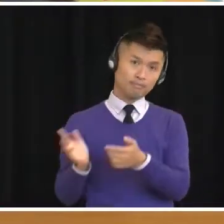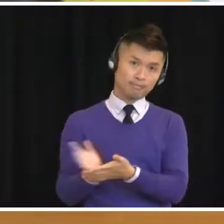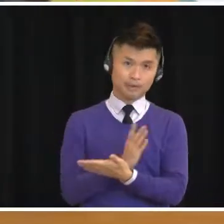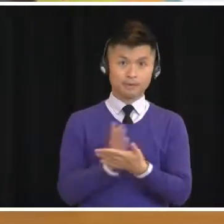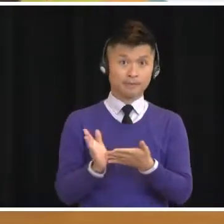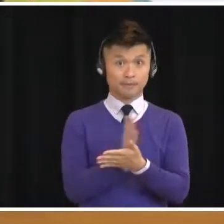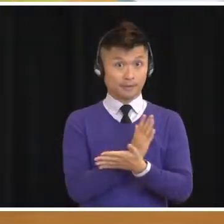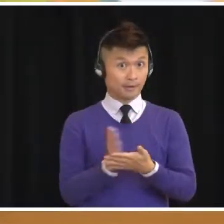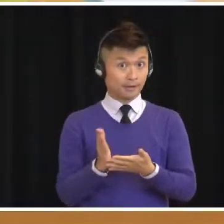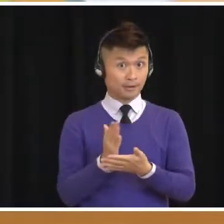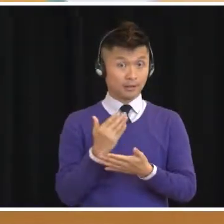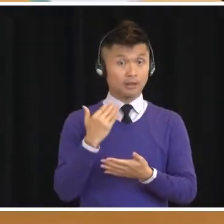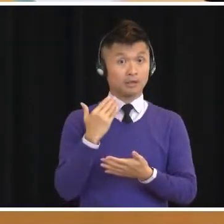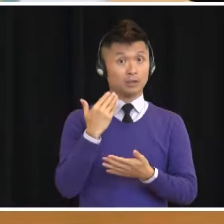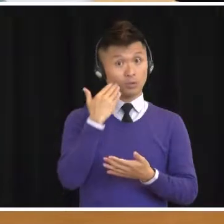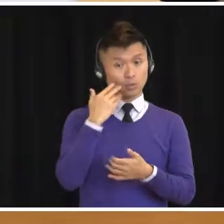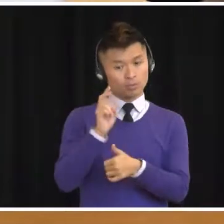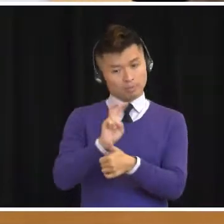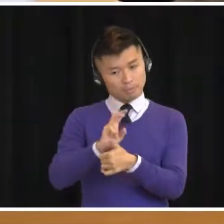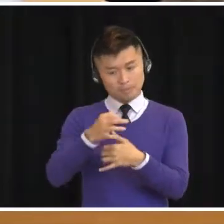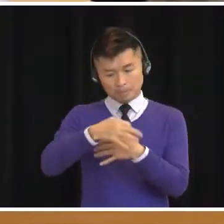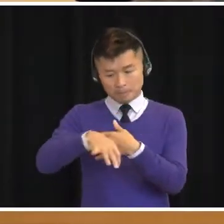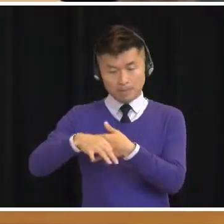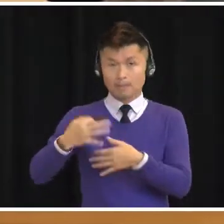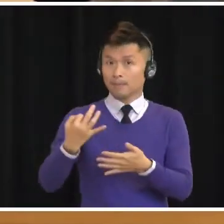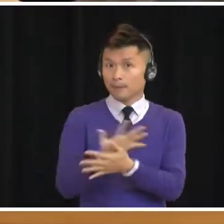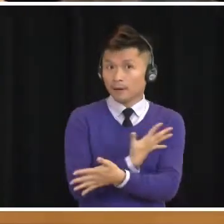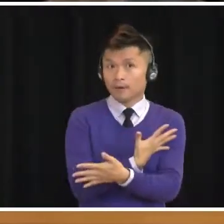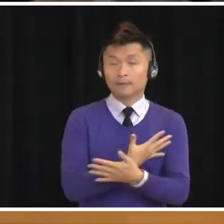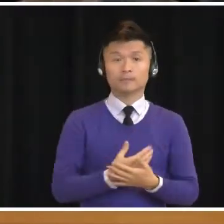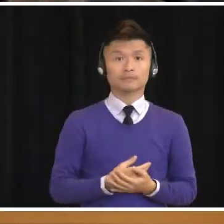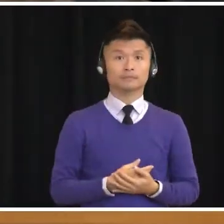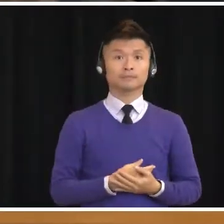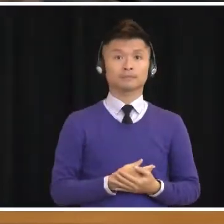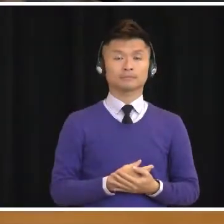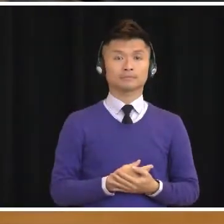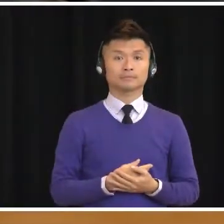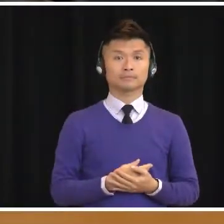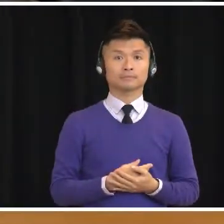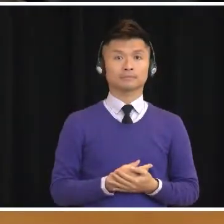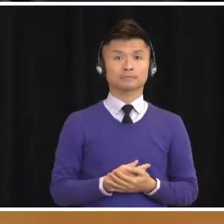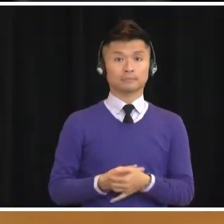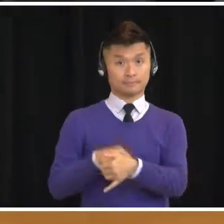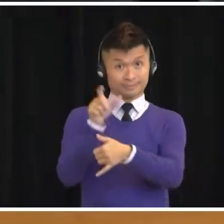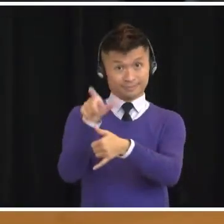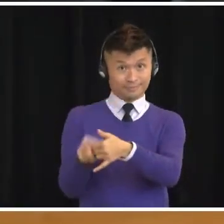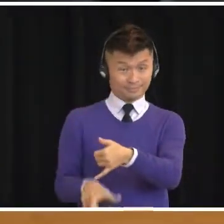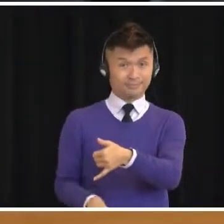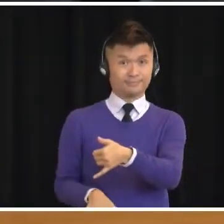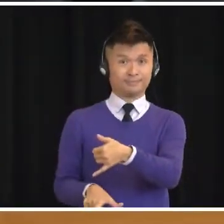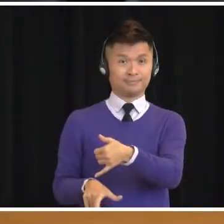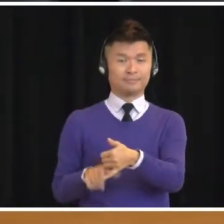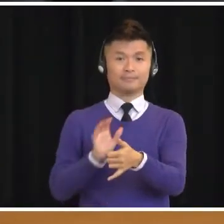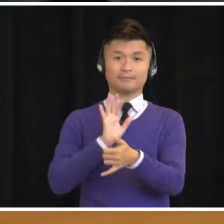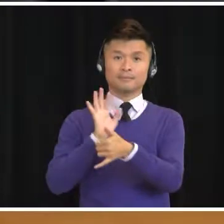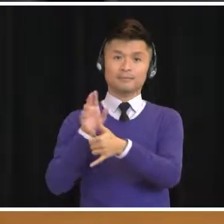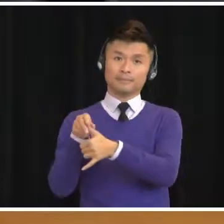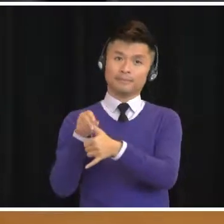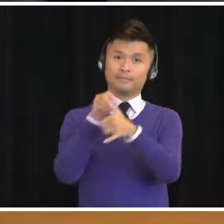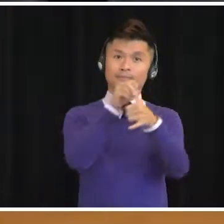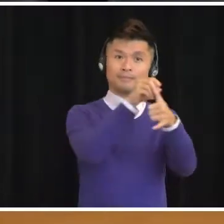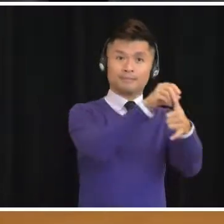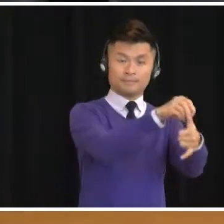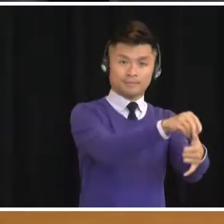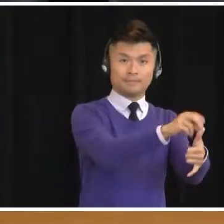to receive national health insurance protection. If the stateless child is not properly looked after, we